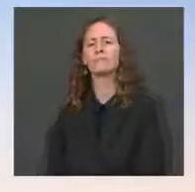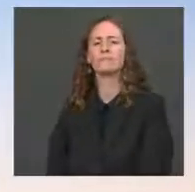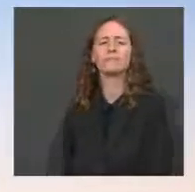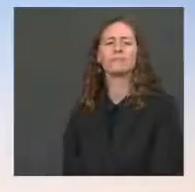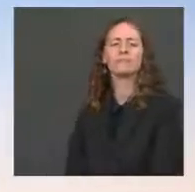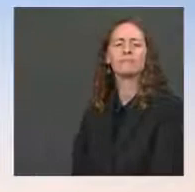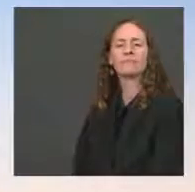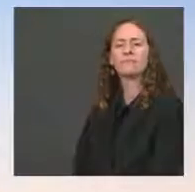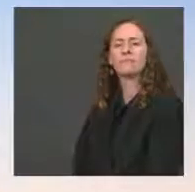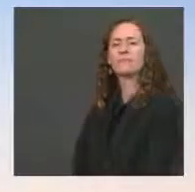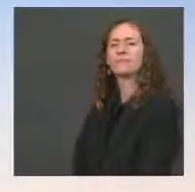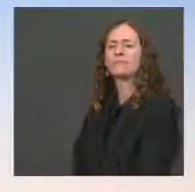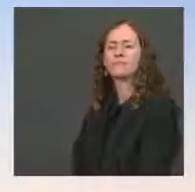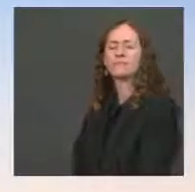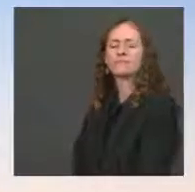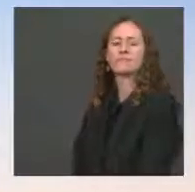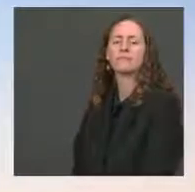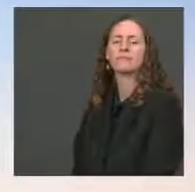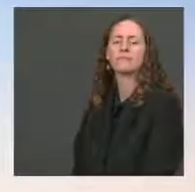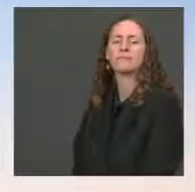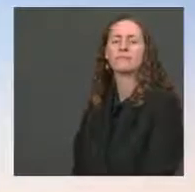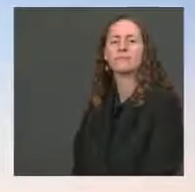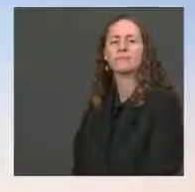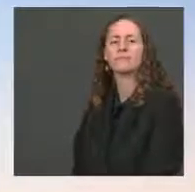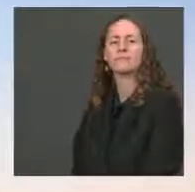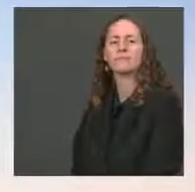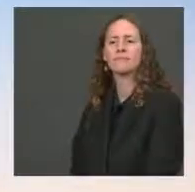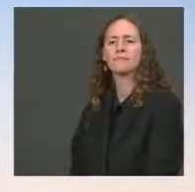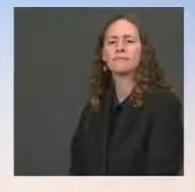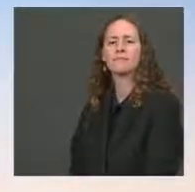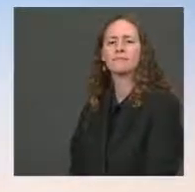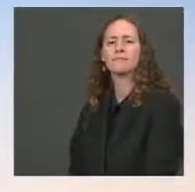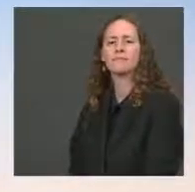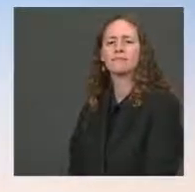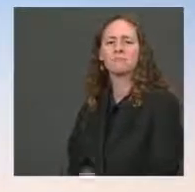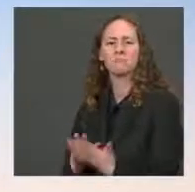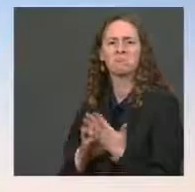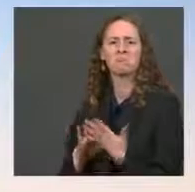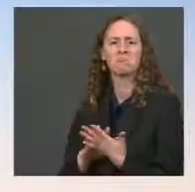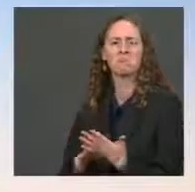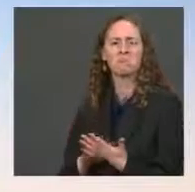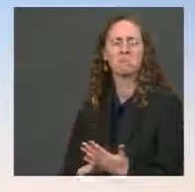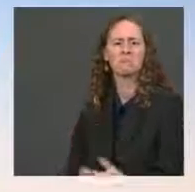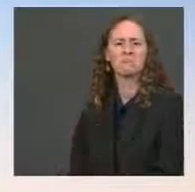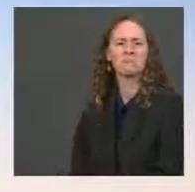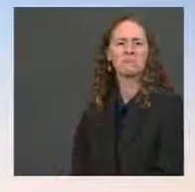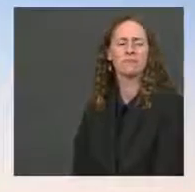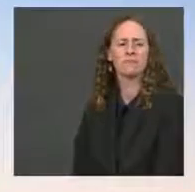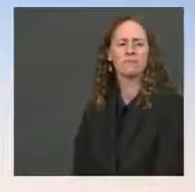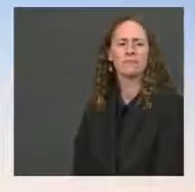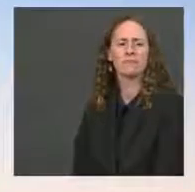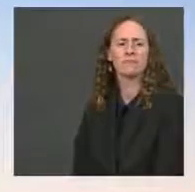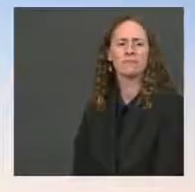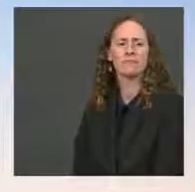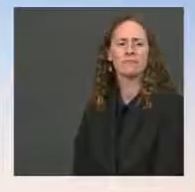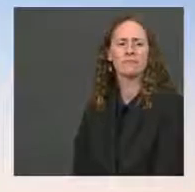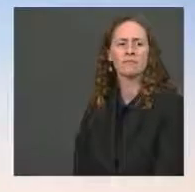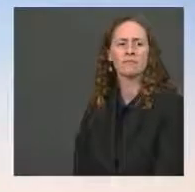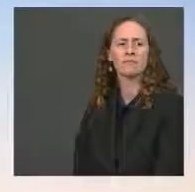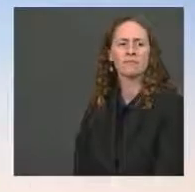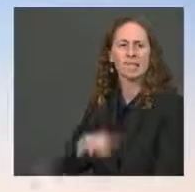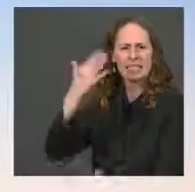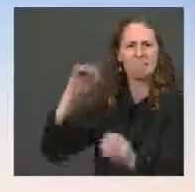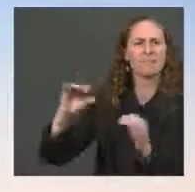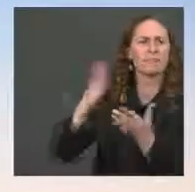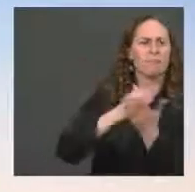out-of-context reporting, but you've also given a really ringing endorsement to General Milley. So I guess my question is it fair to say that the president feels